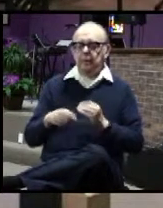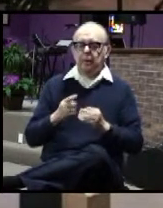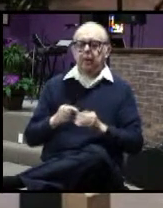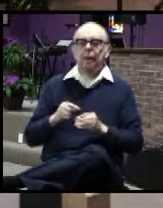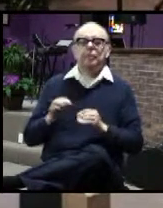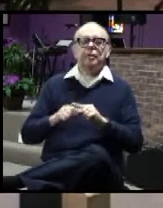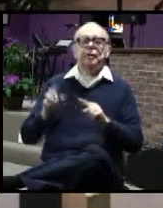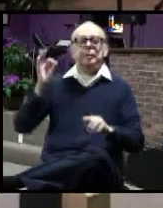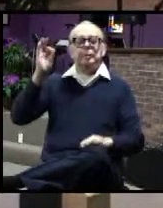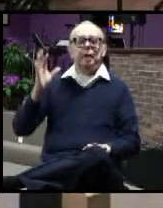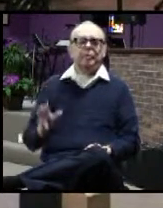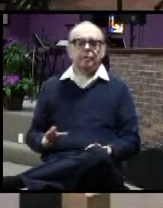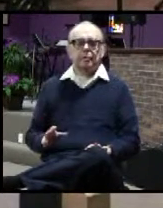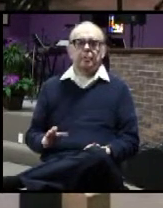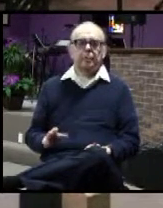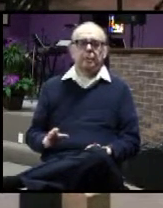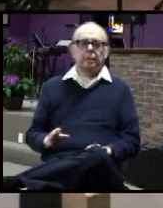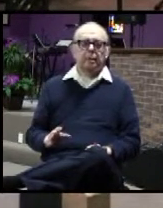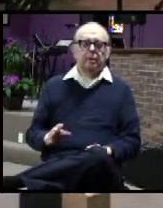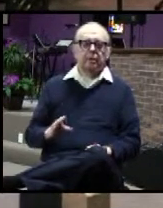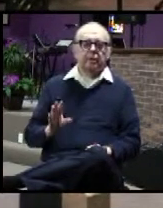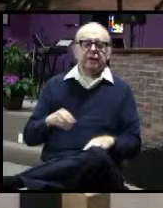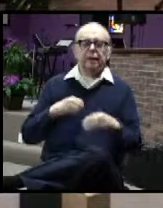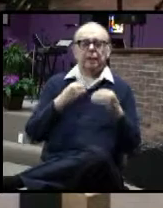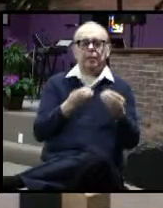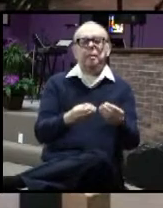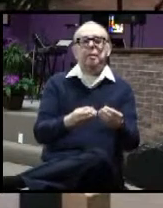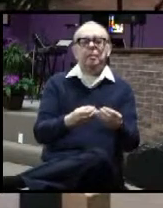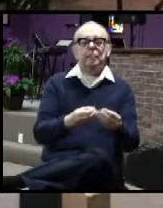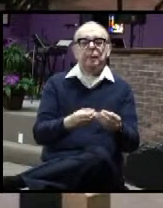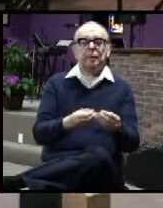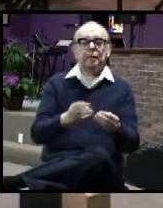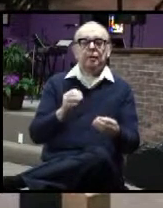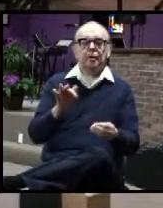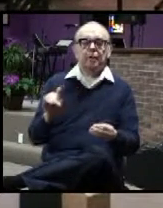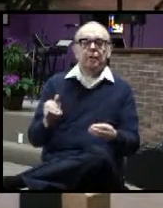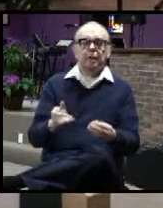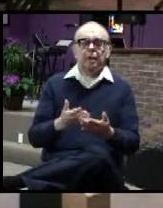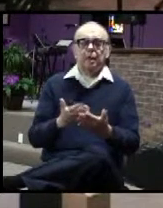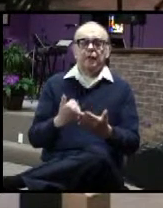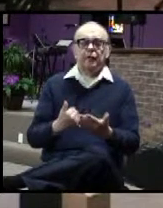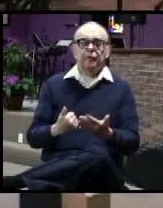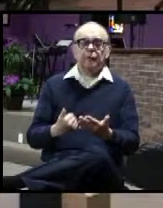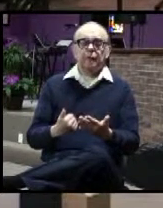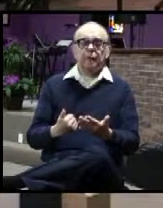pastors to be given to them before they were to speak.